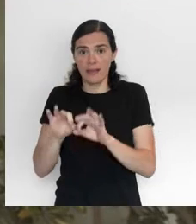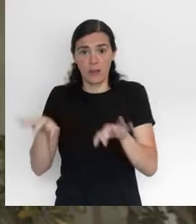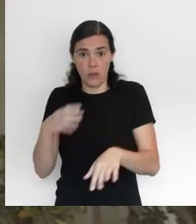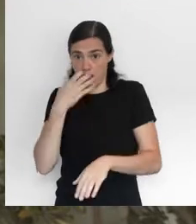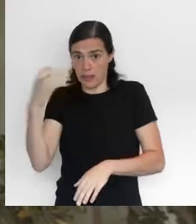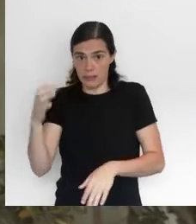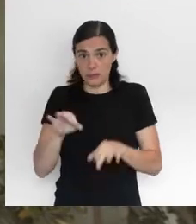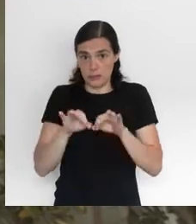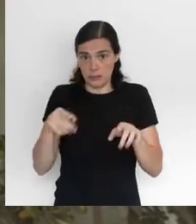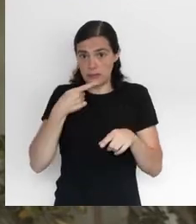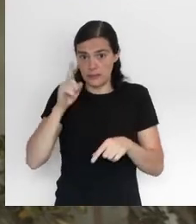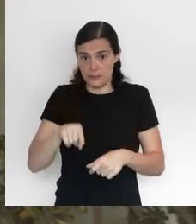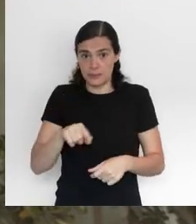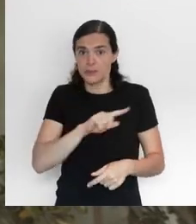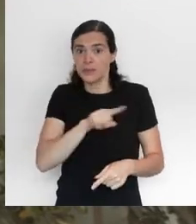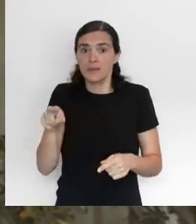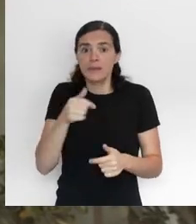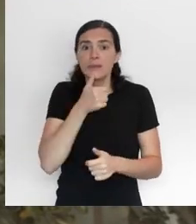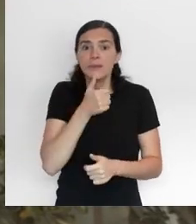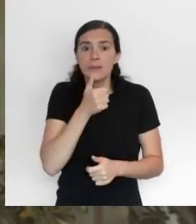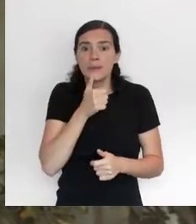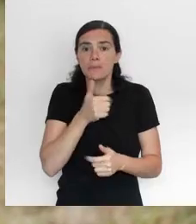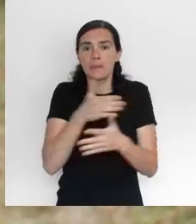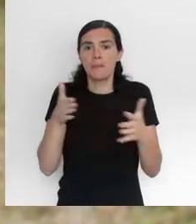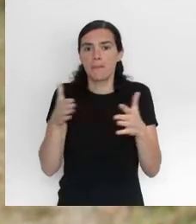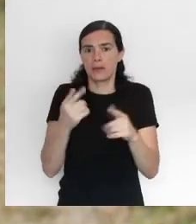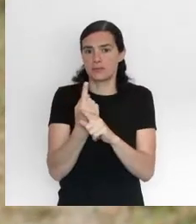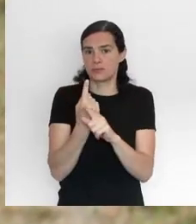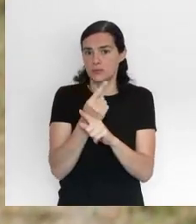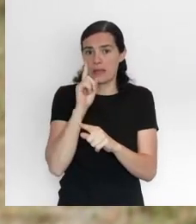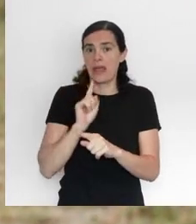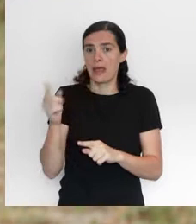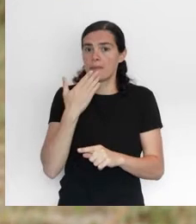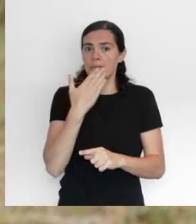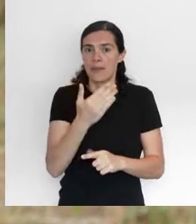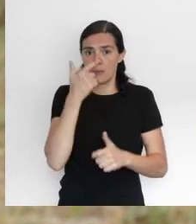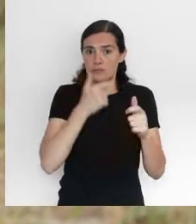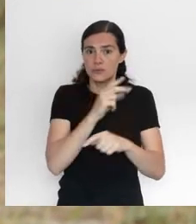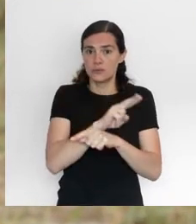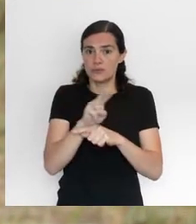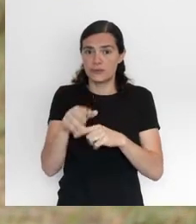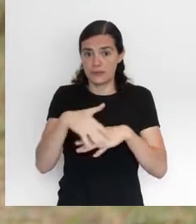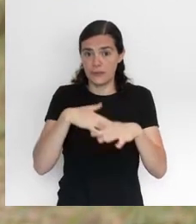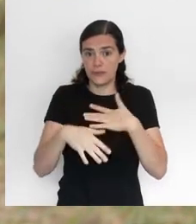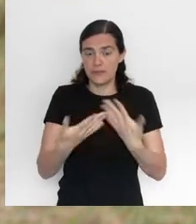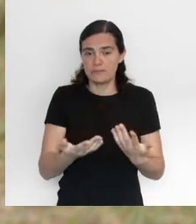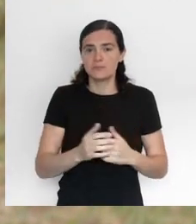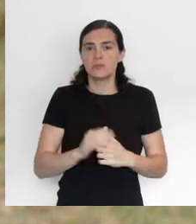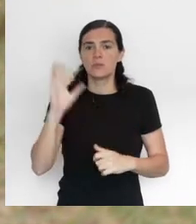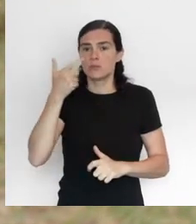faith, like a scream again. You decide. Most of what Yoko Ono asks visitors to